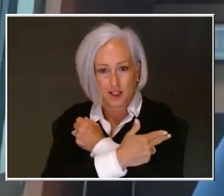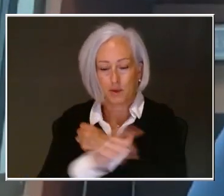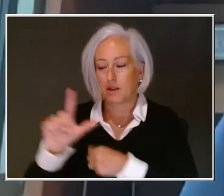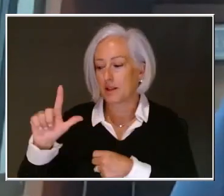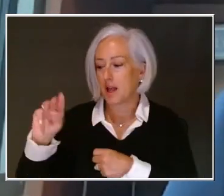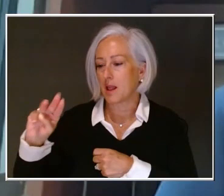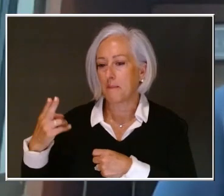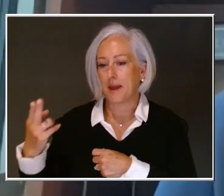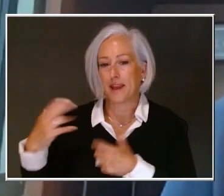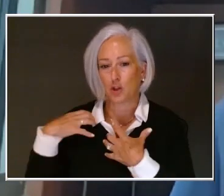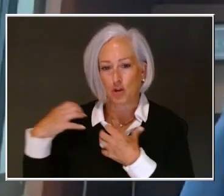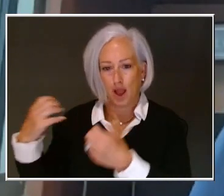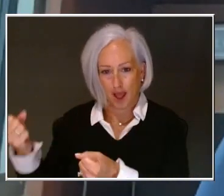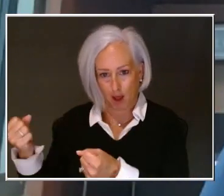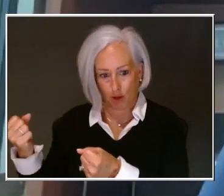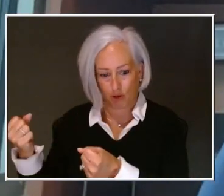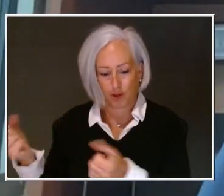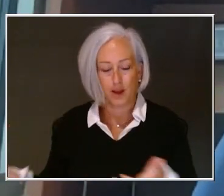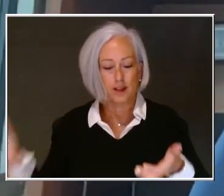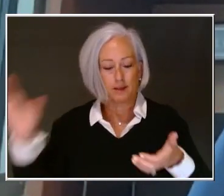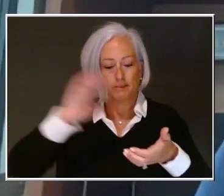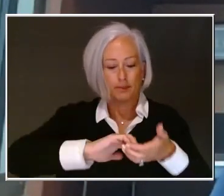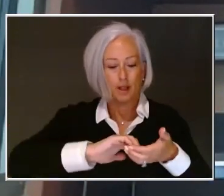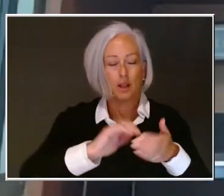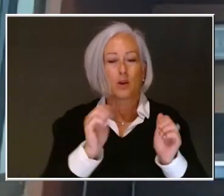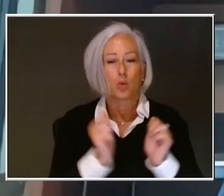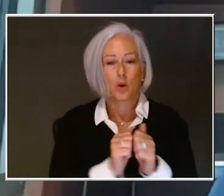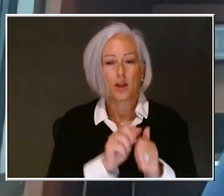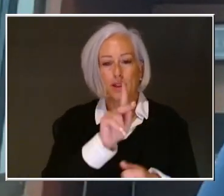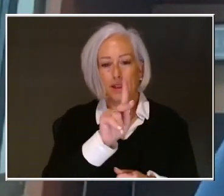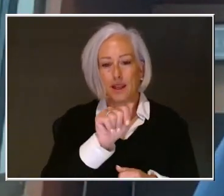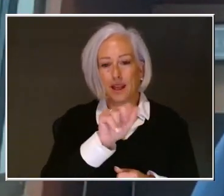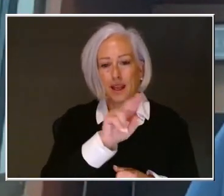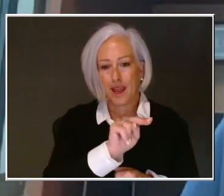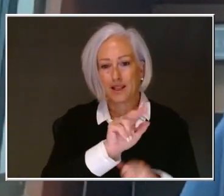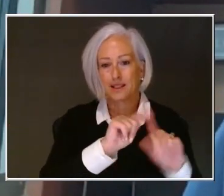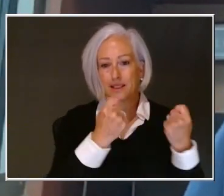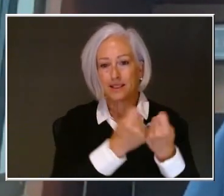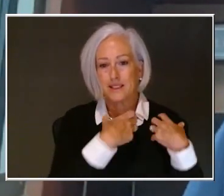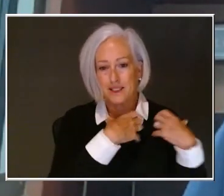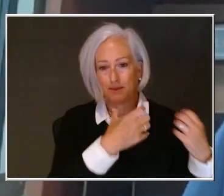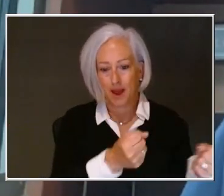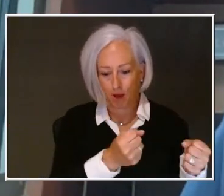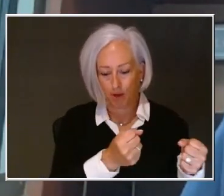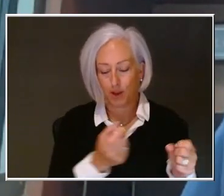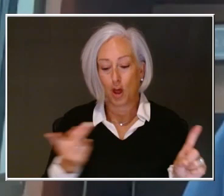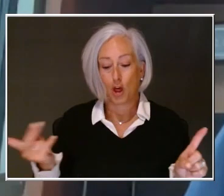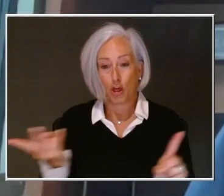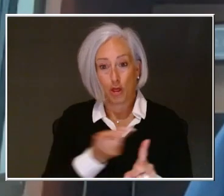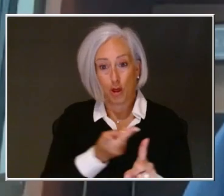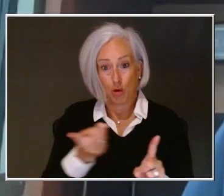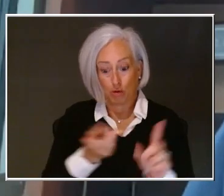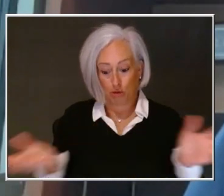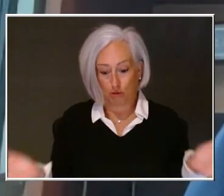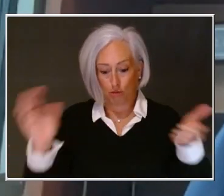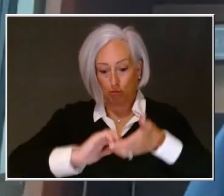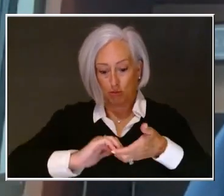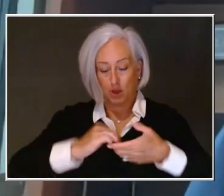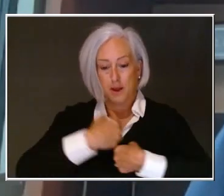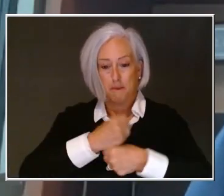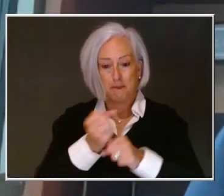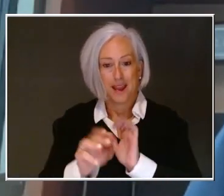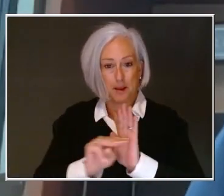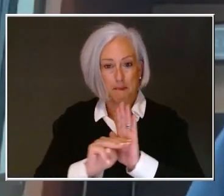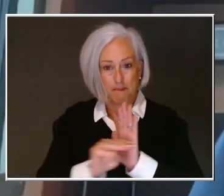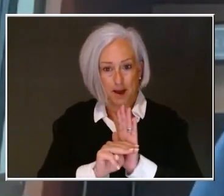with Kansas Team Health in a partnership with the University of Kansas Health System, has created this model that's been a big success for us